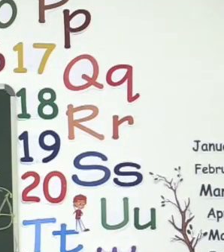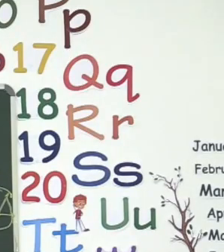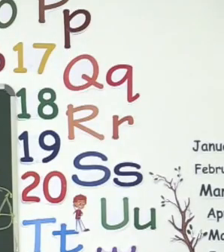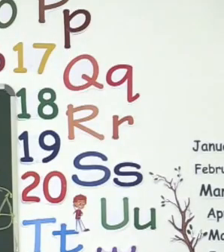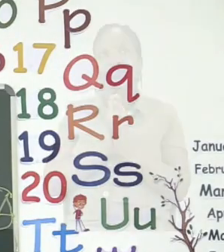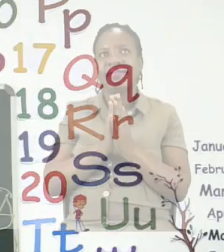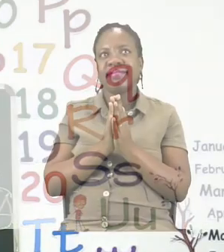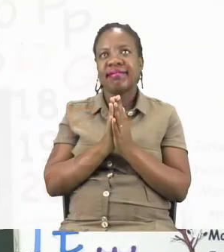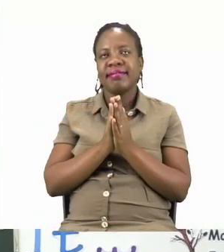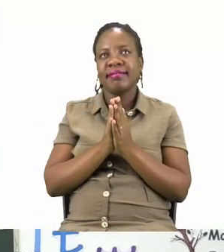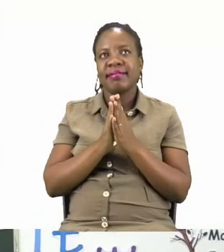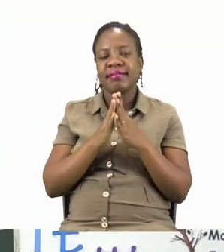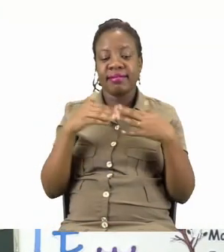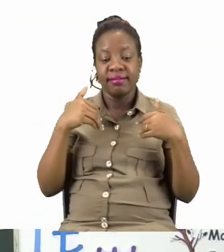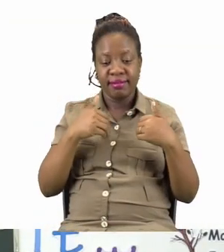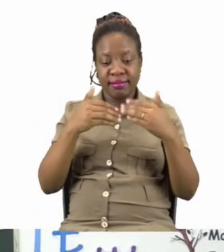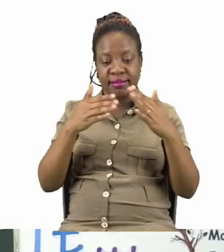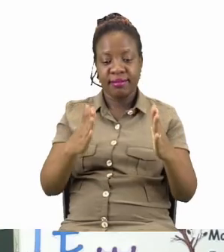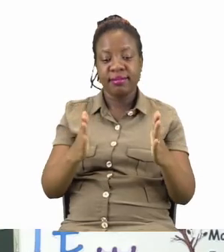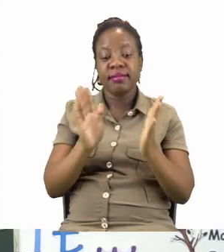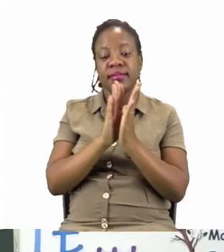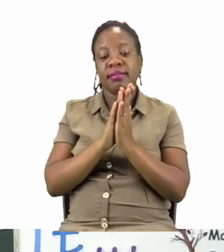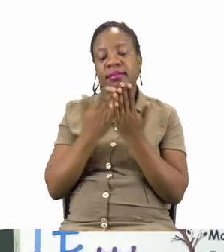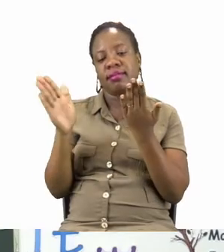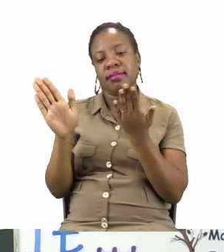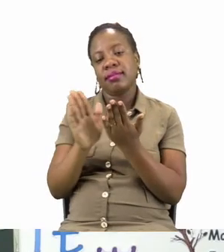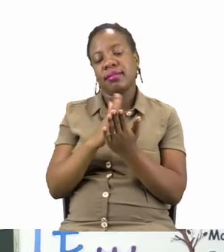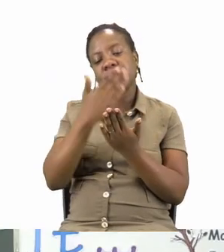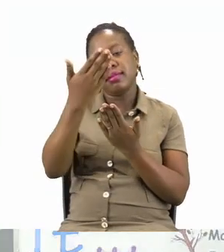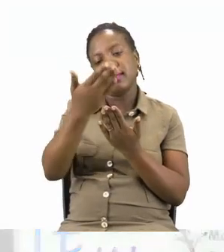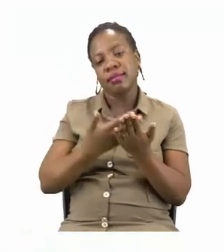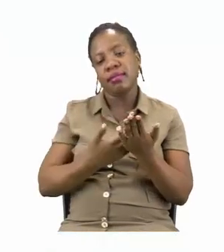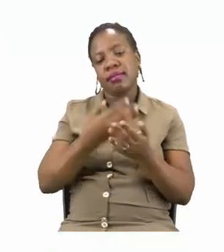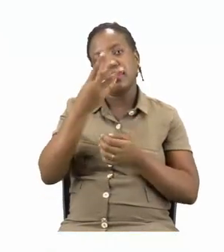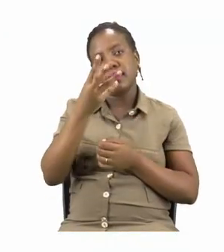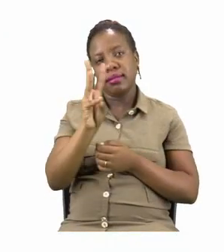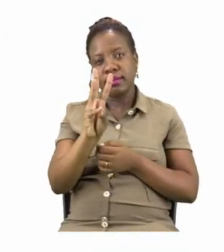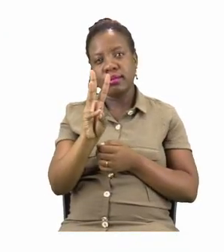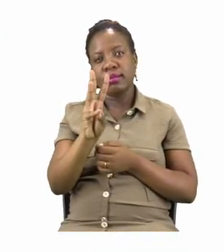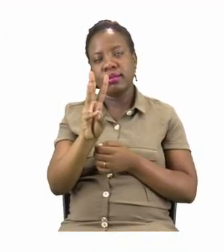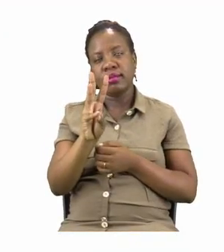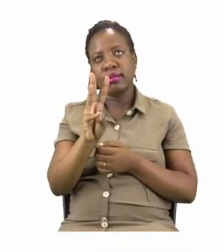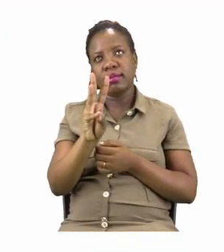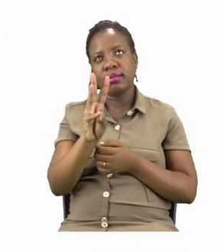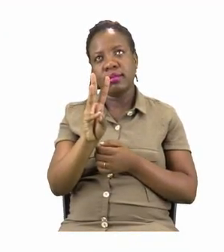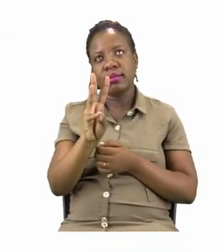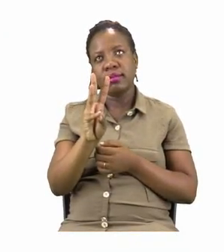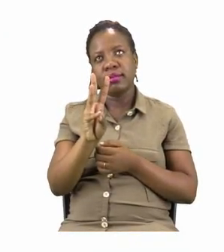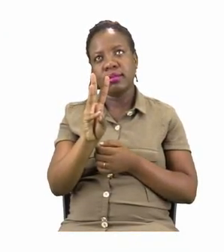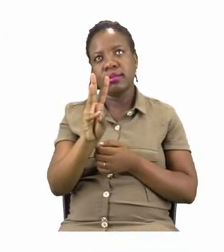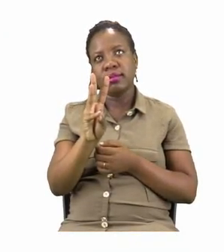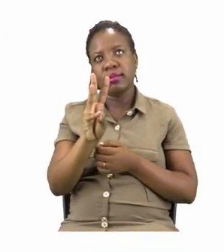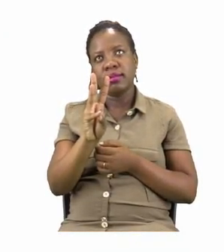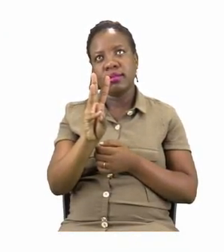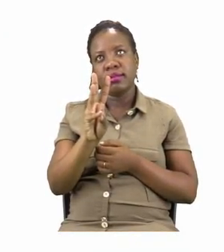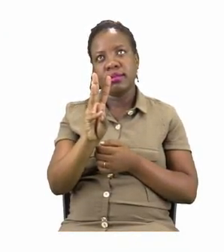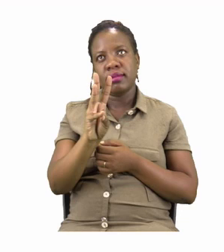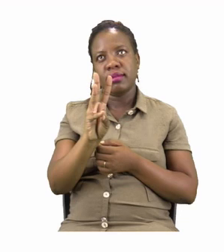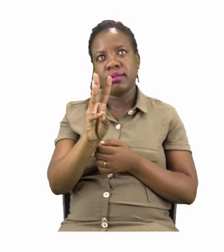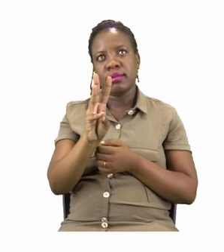Let's start this part of our lesson on page 6. Now here we have to